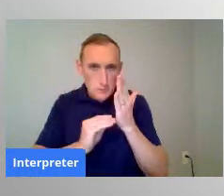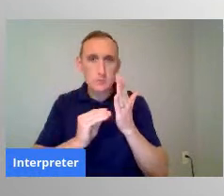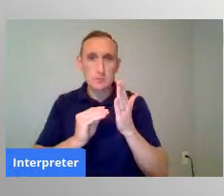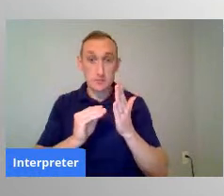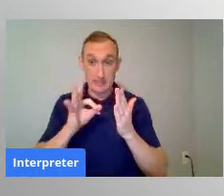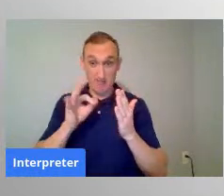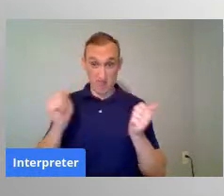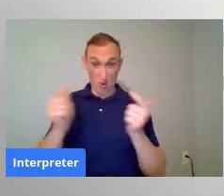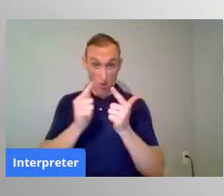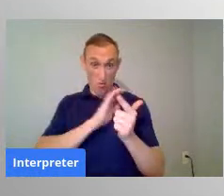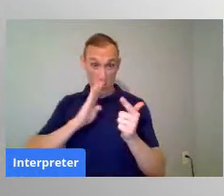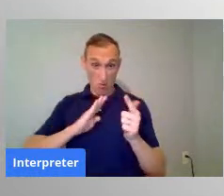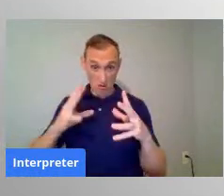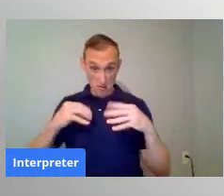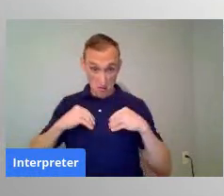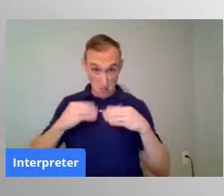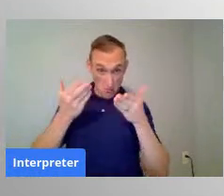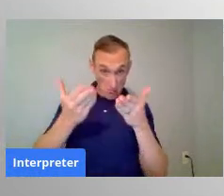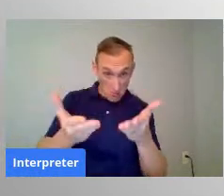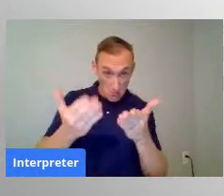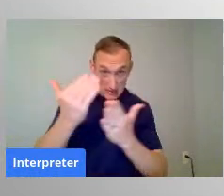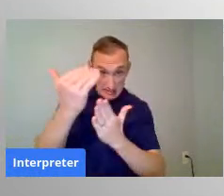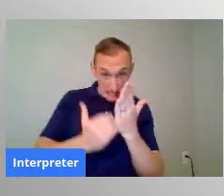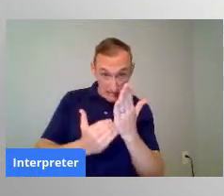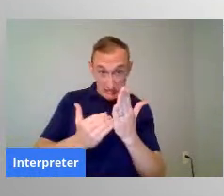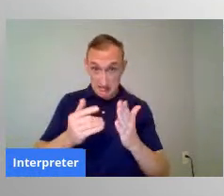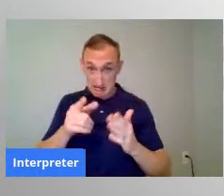with that. So the list that's before you is